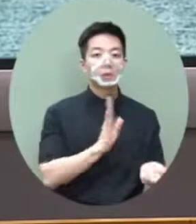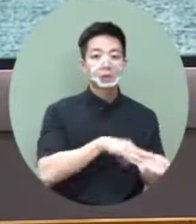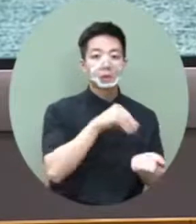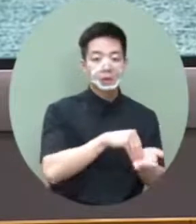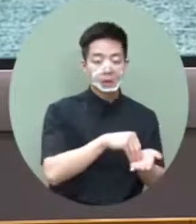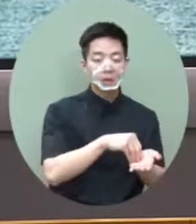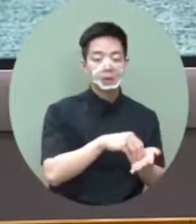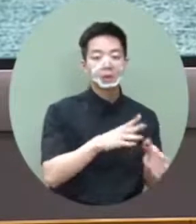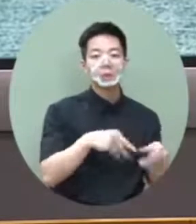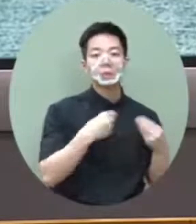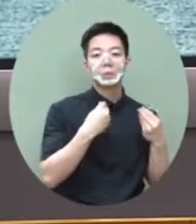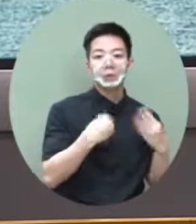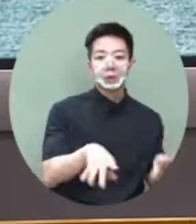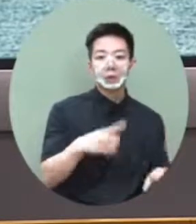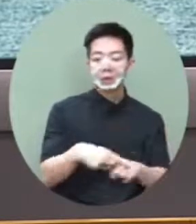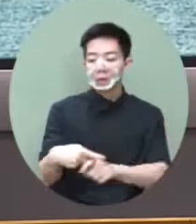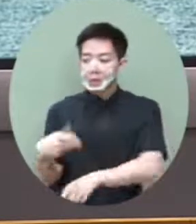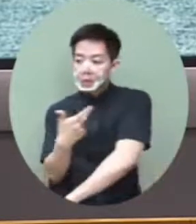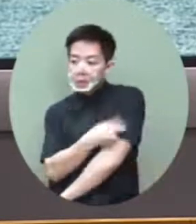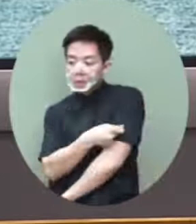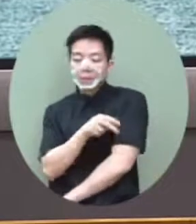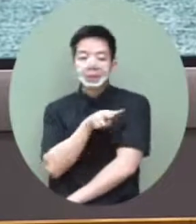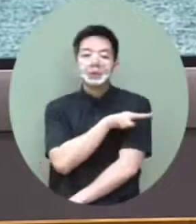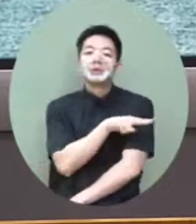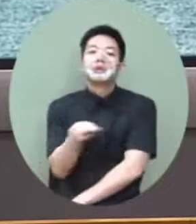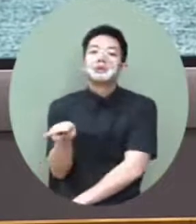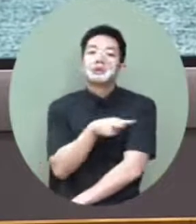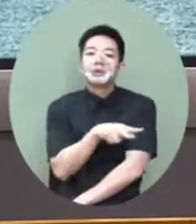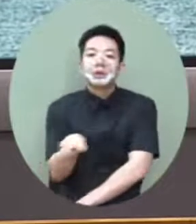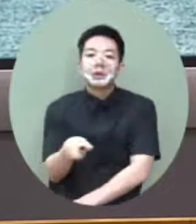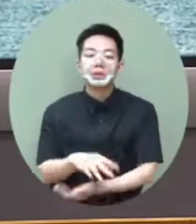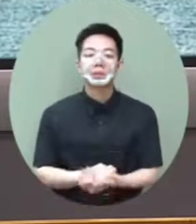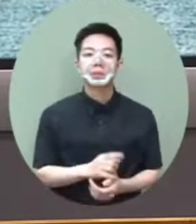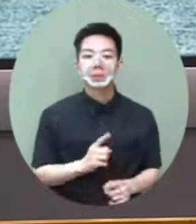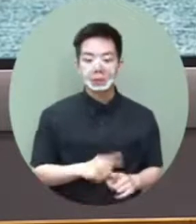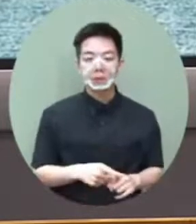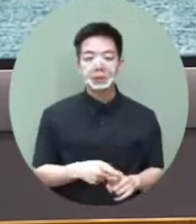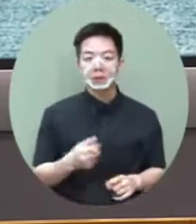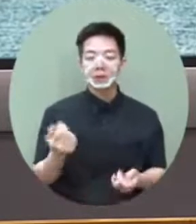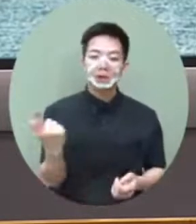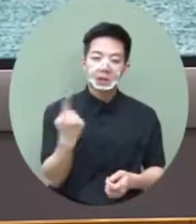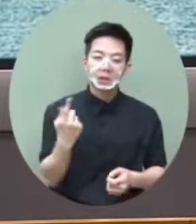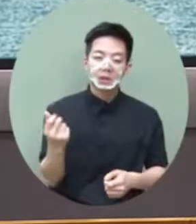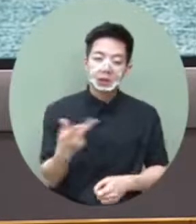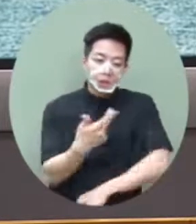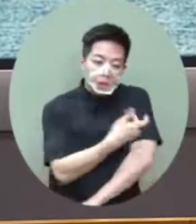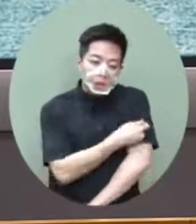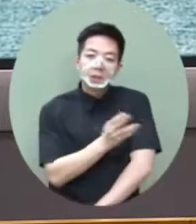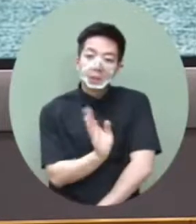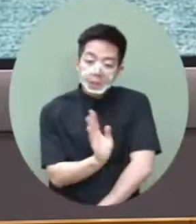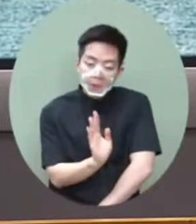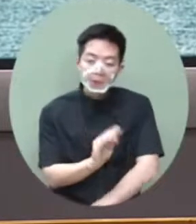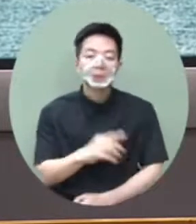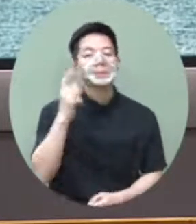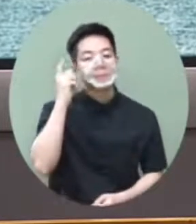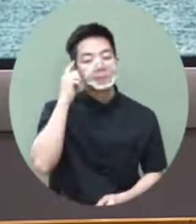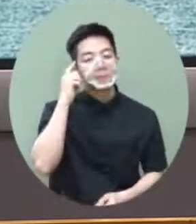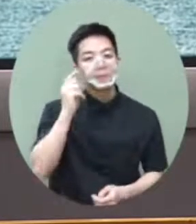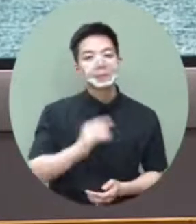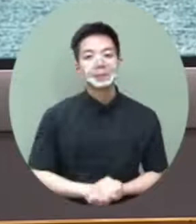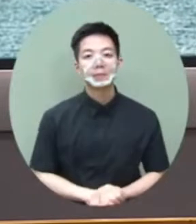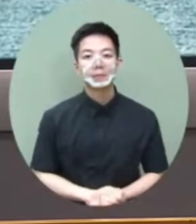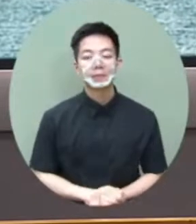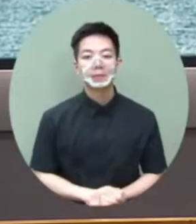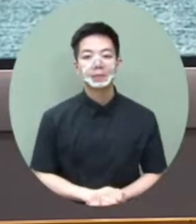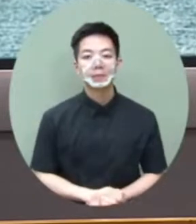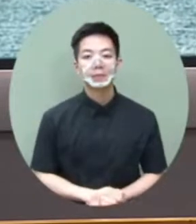We learned that if they have recovered recently, it's as if they have received